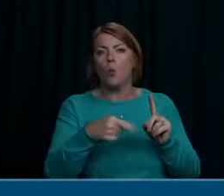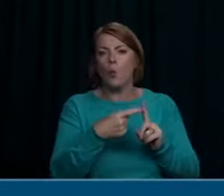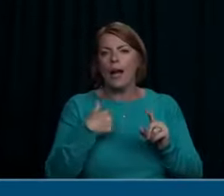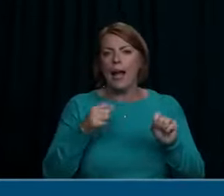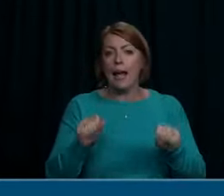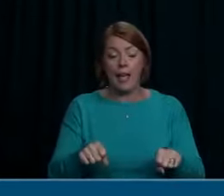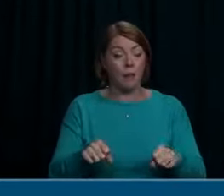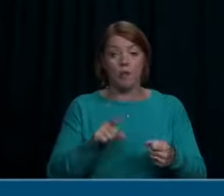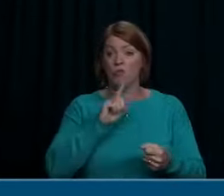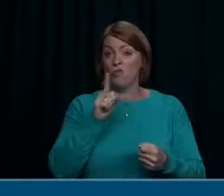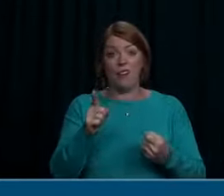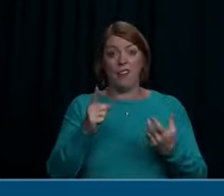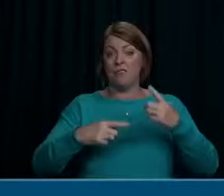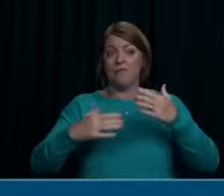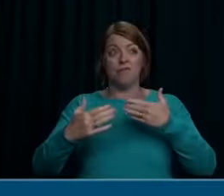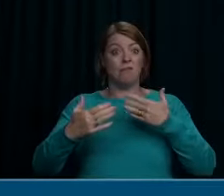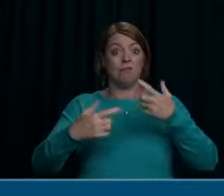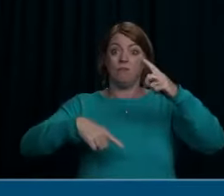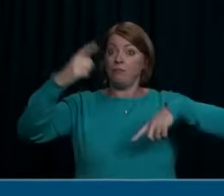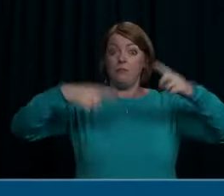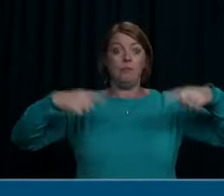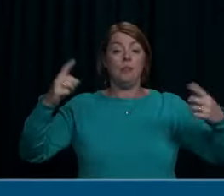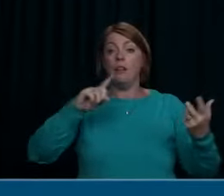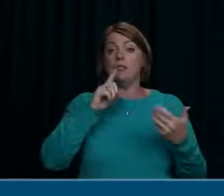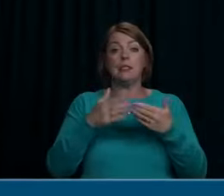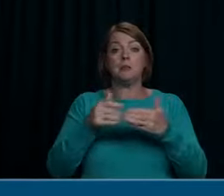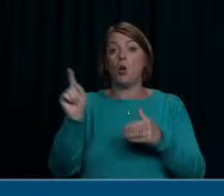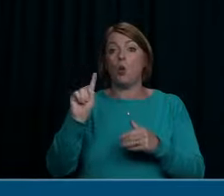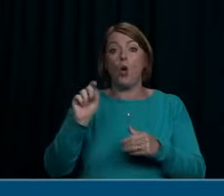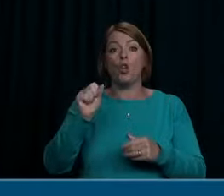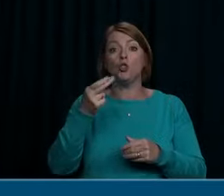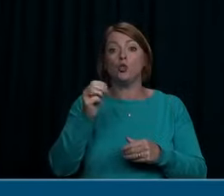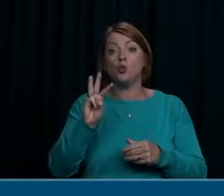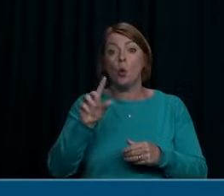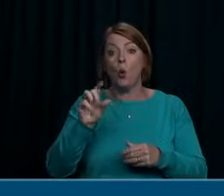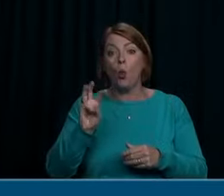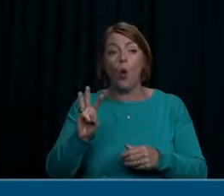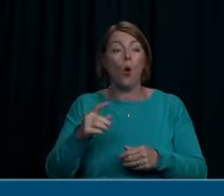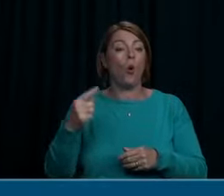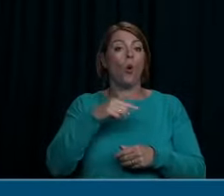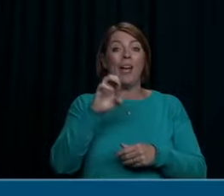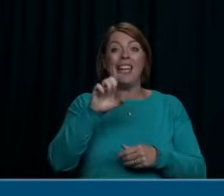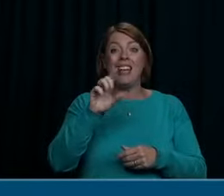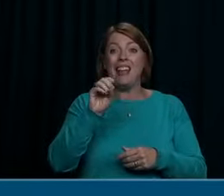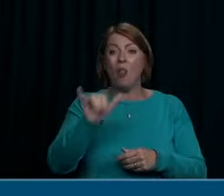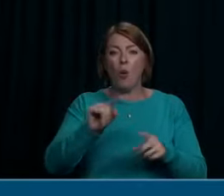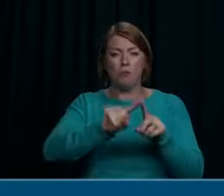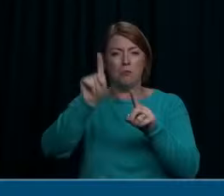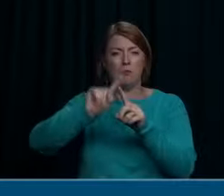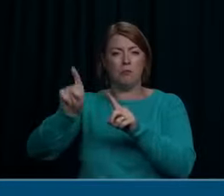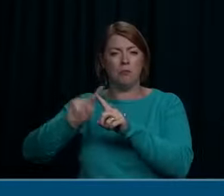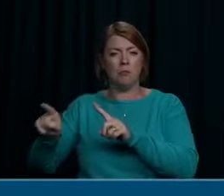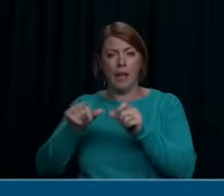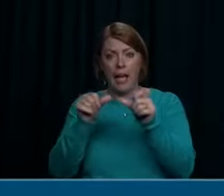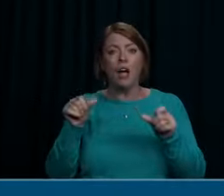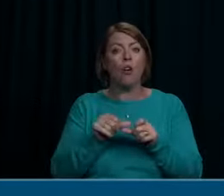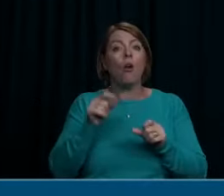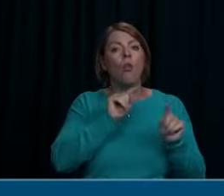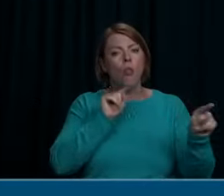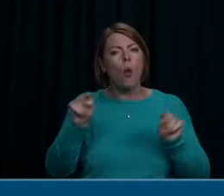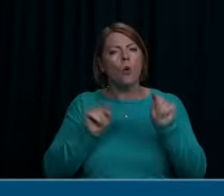the spectrum, whether it be up in Show Low, where I've been, down in Eloy, these folks really want that connection with